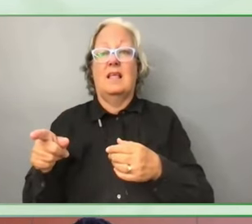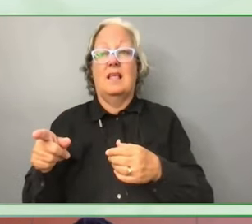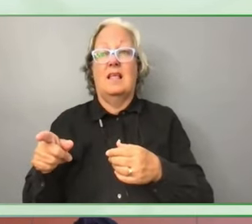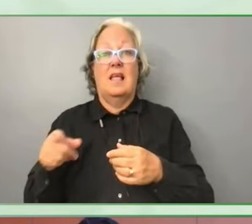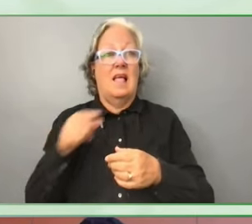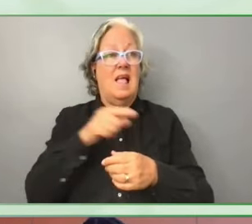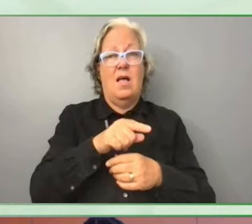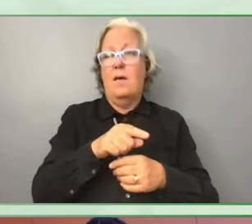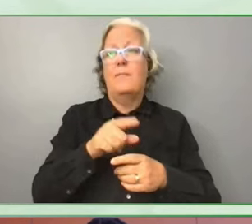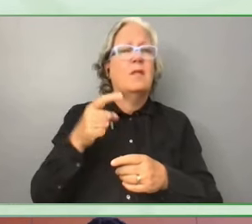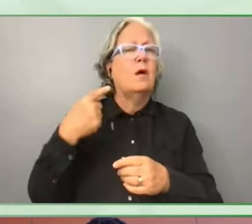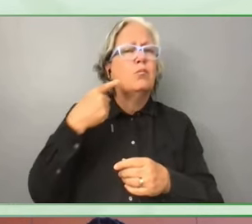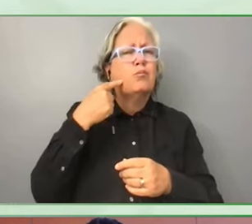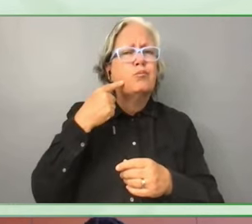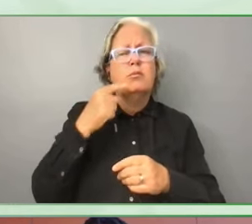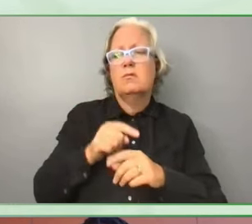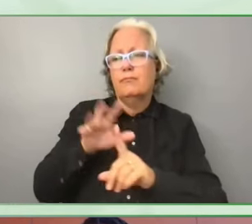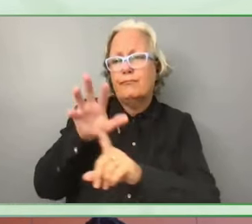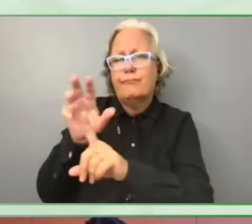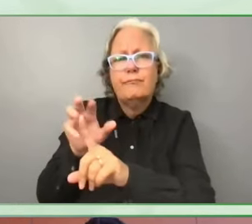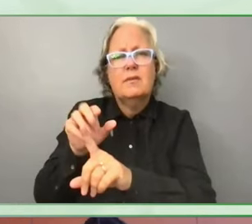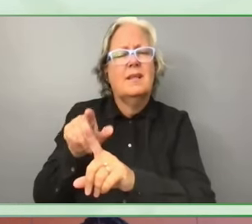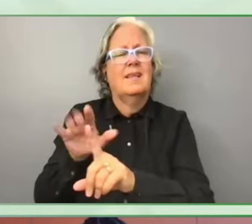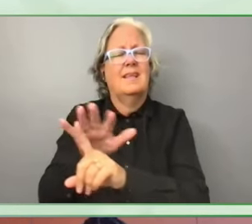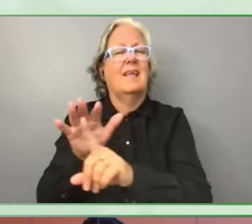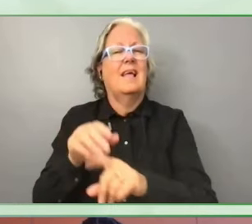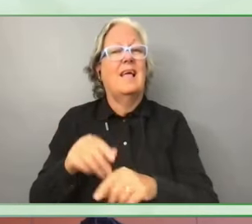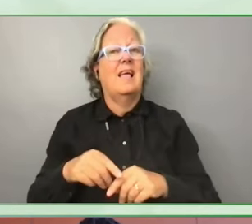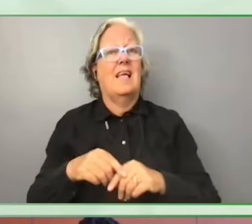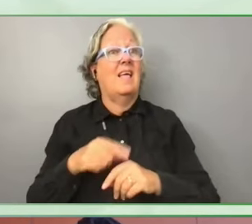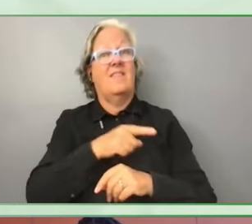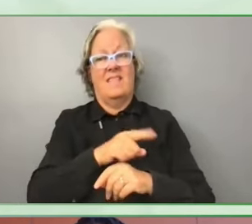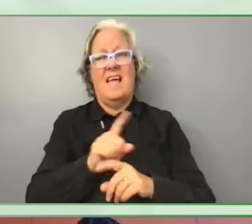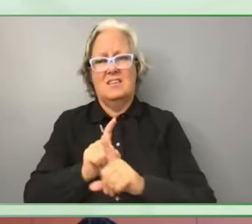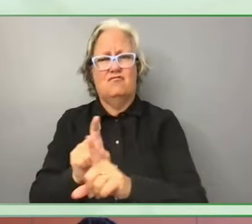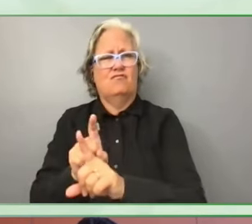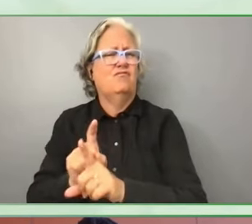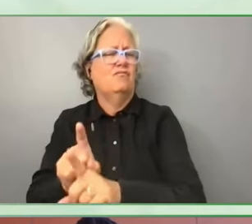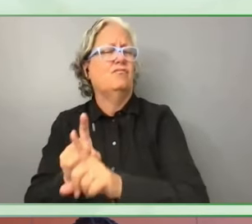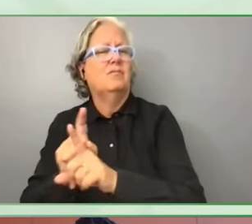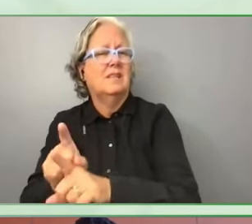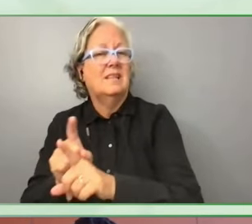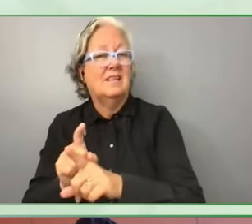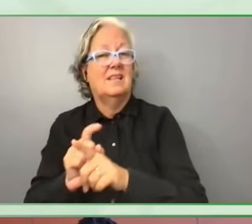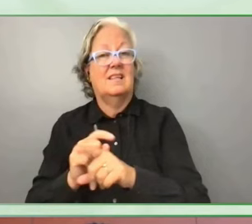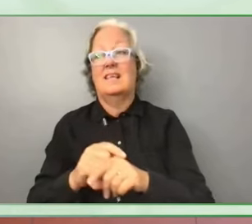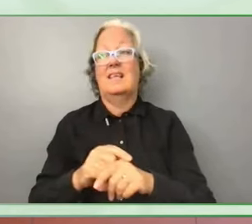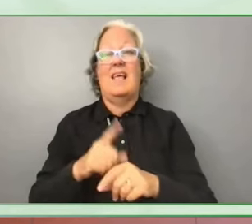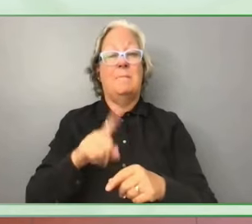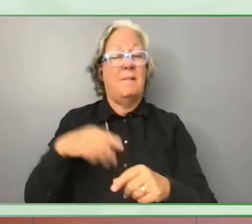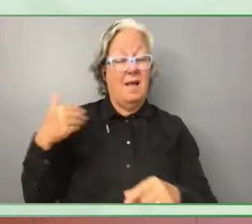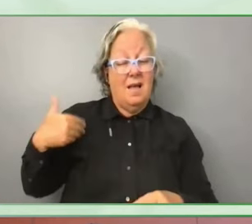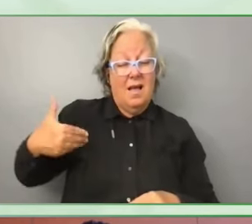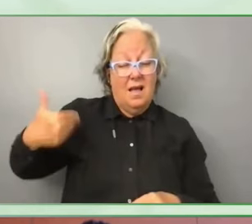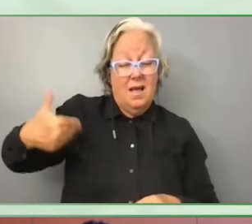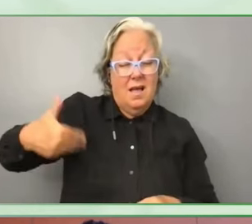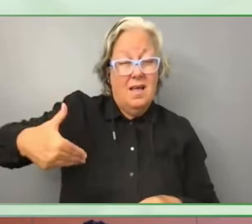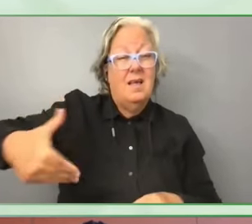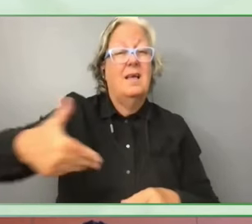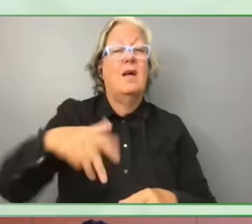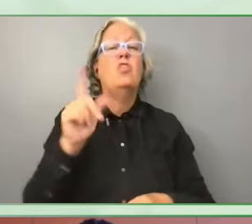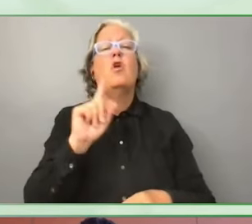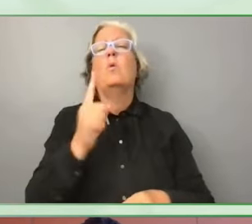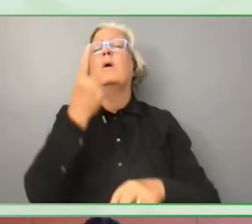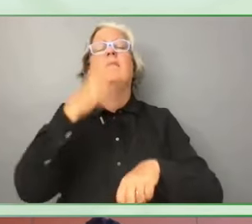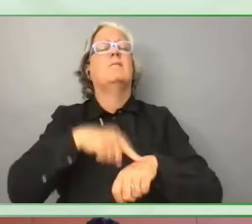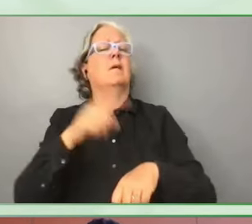whereas these women and girls are sexually harassed every hour of the day. So our organization tends